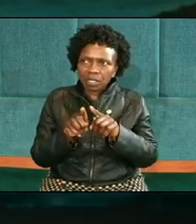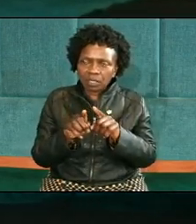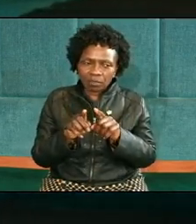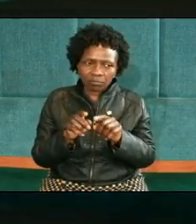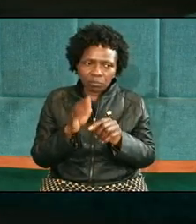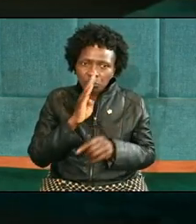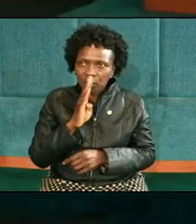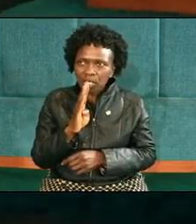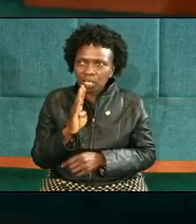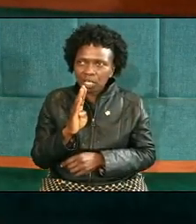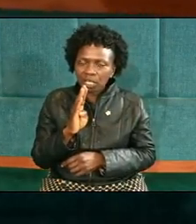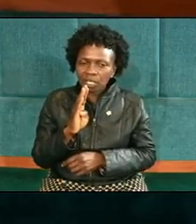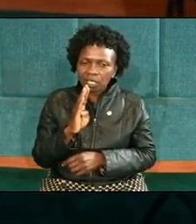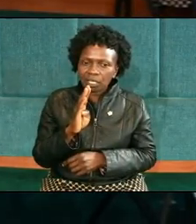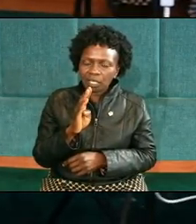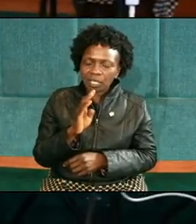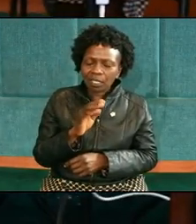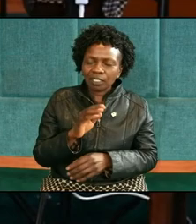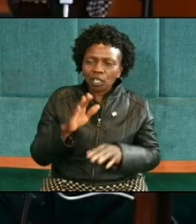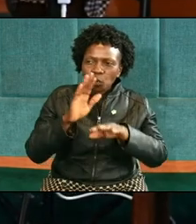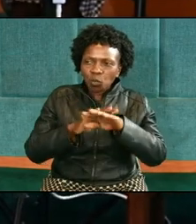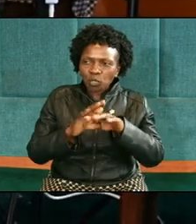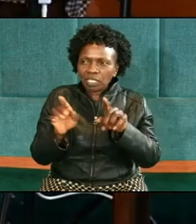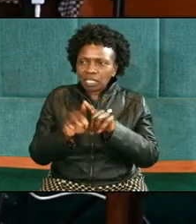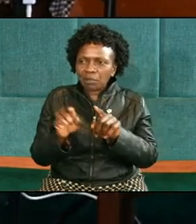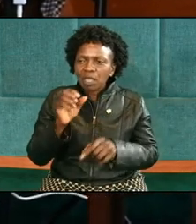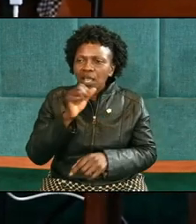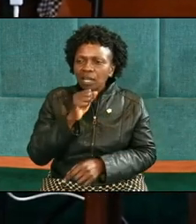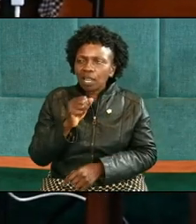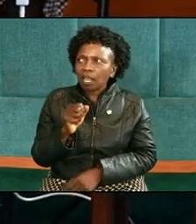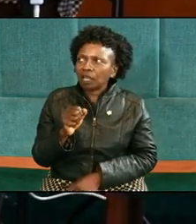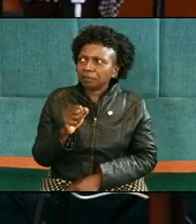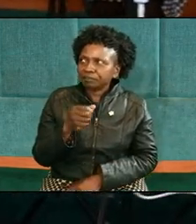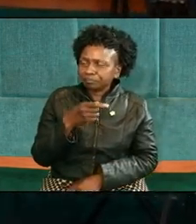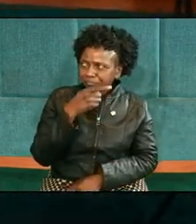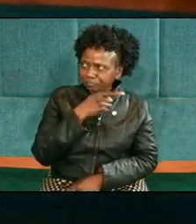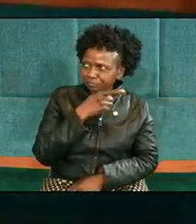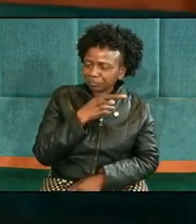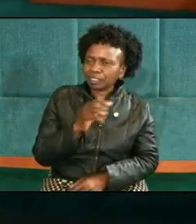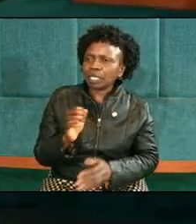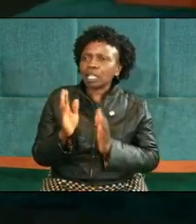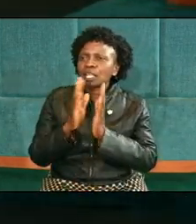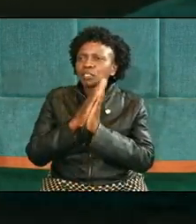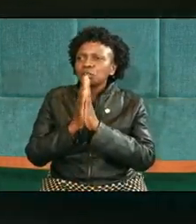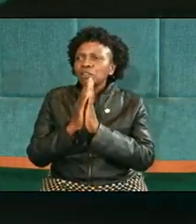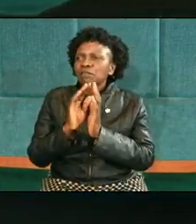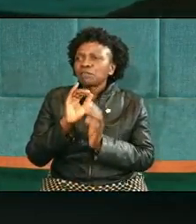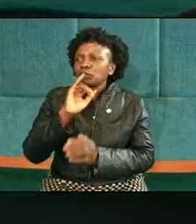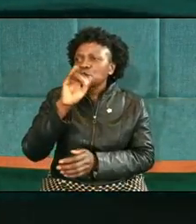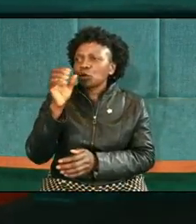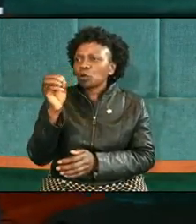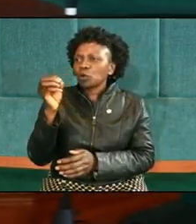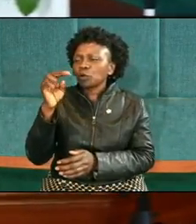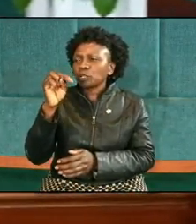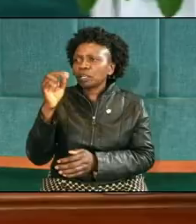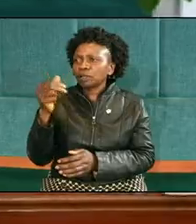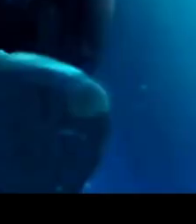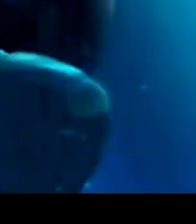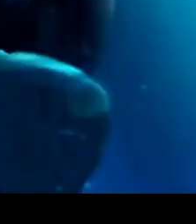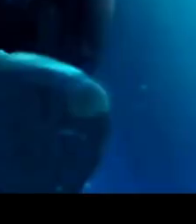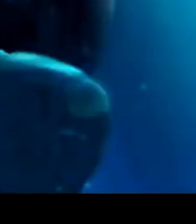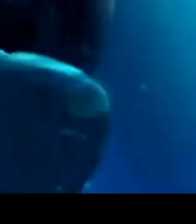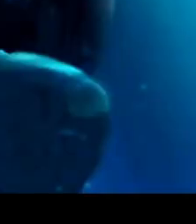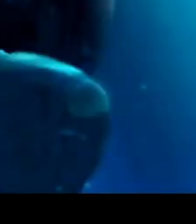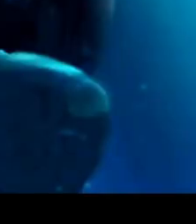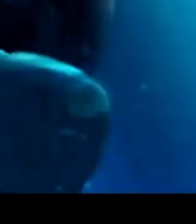Chiyo Kuma. Yeah. But the story of Jonah has been a